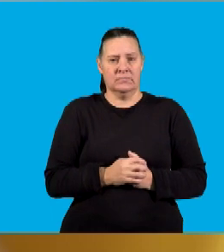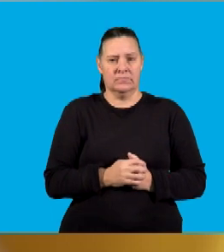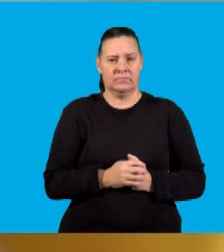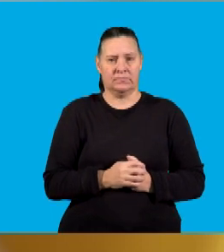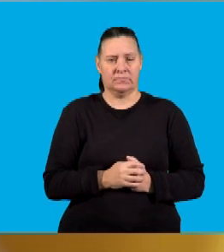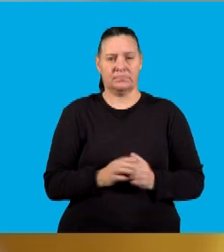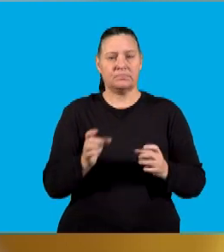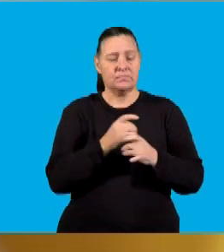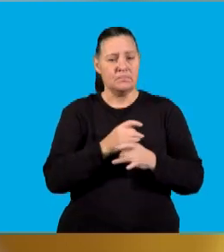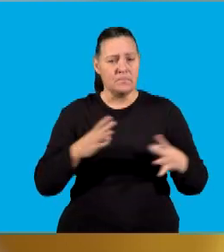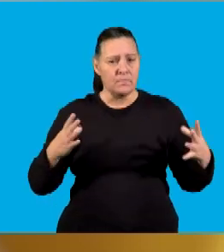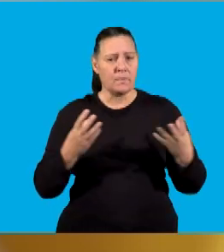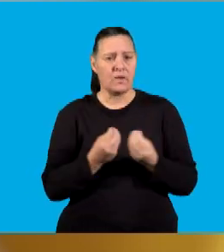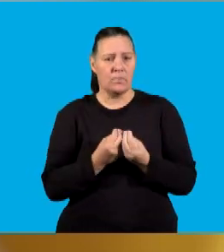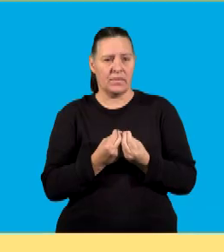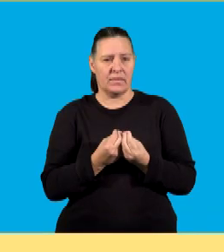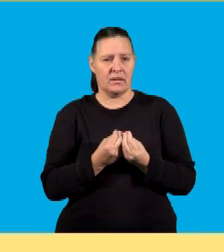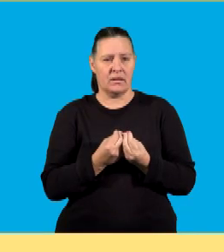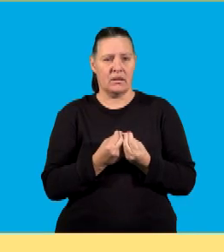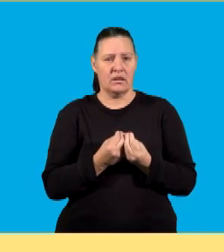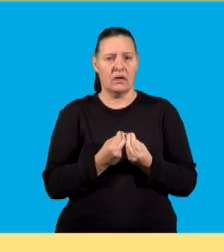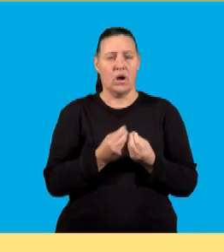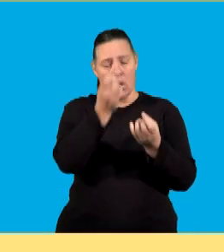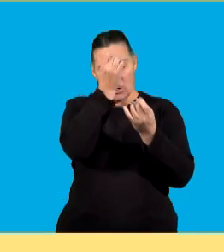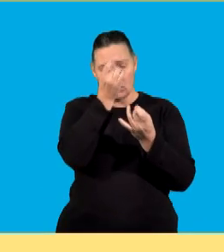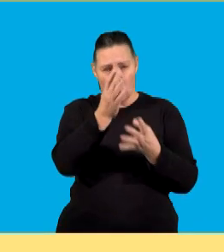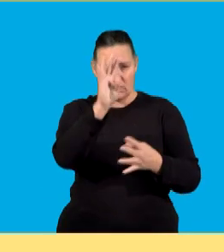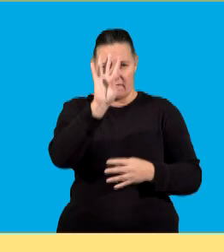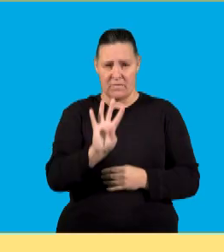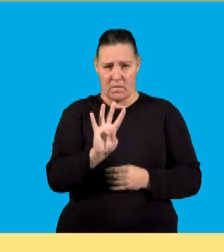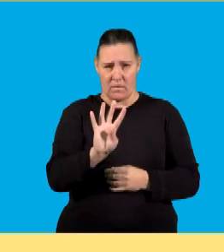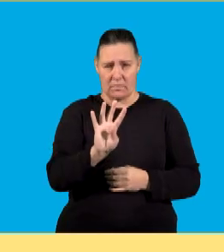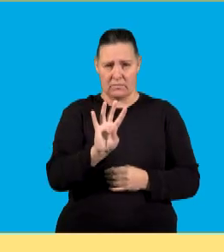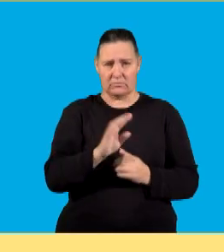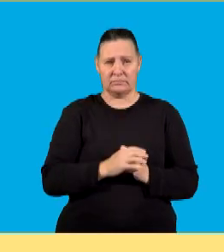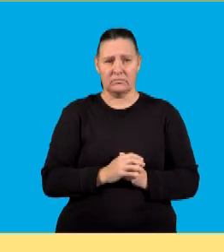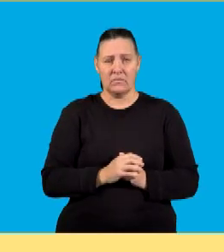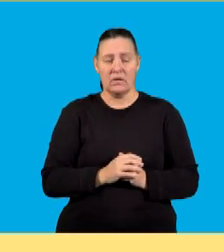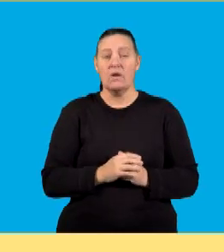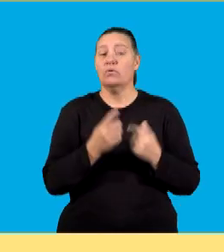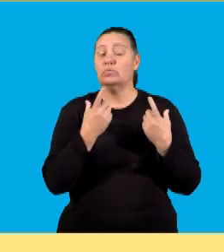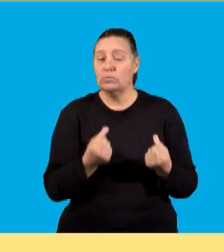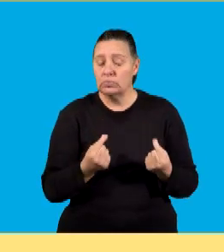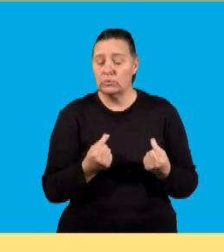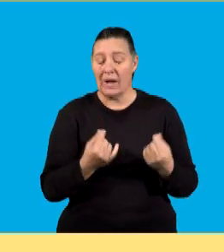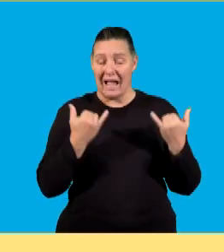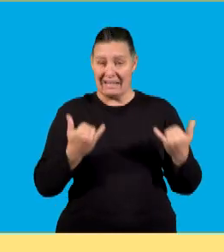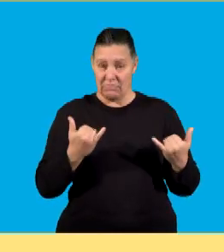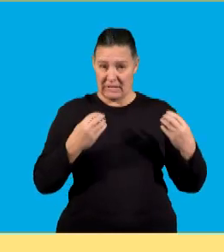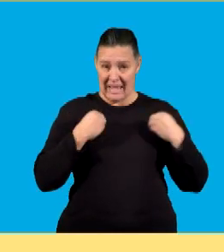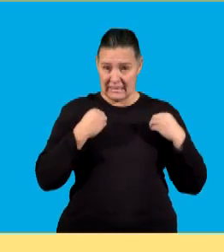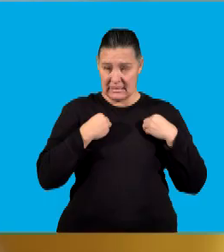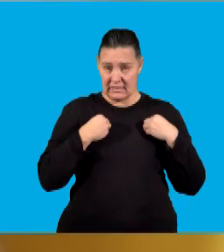We will start off then with our note 4. It is very important for you to understand that when we do